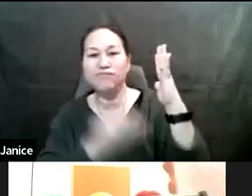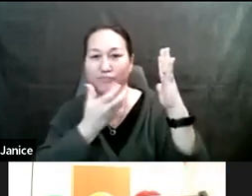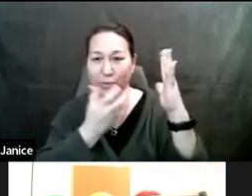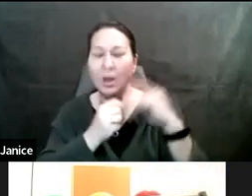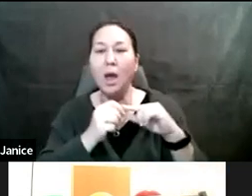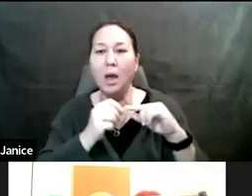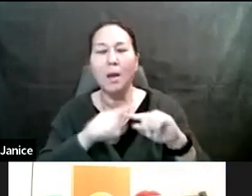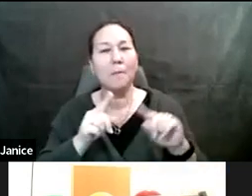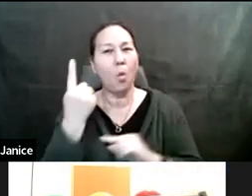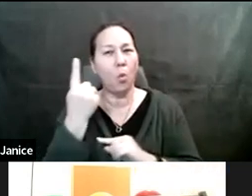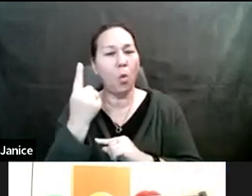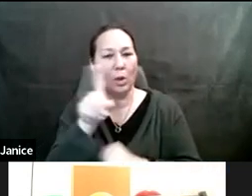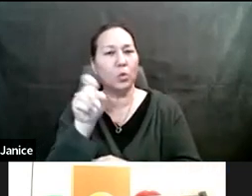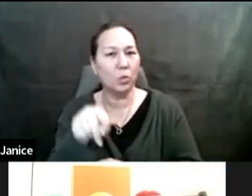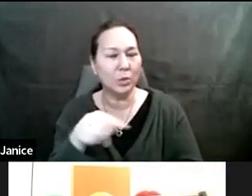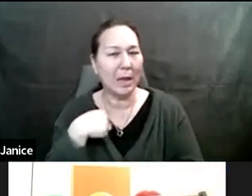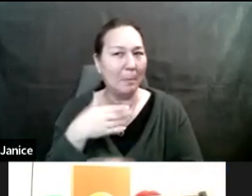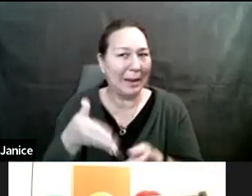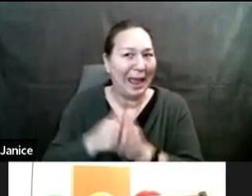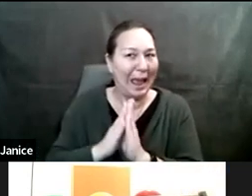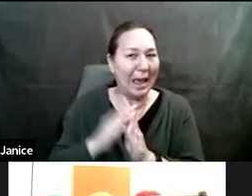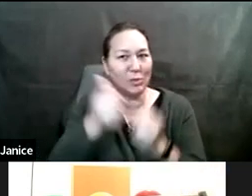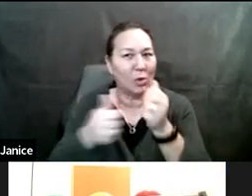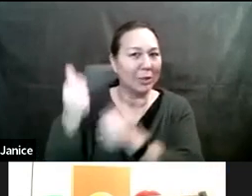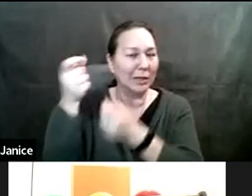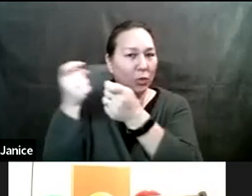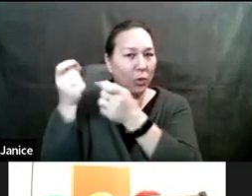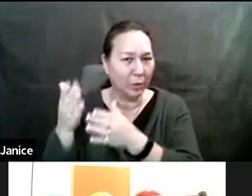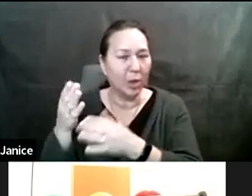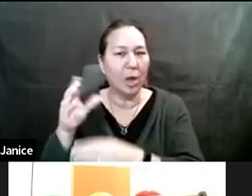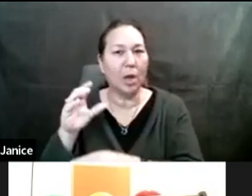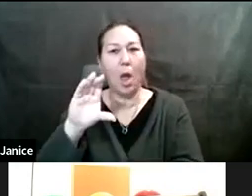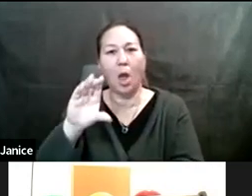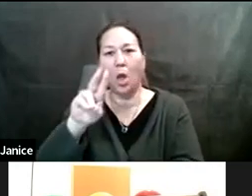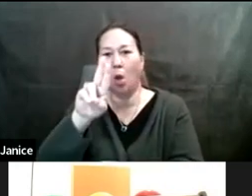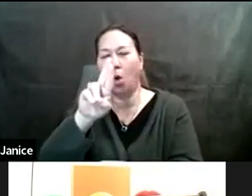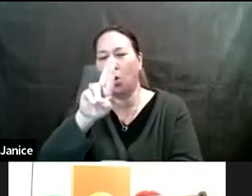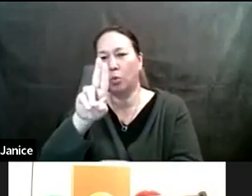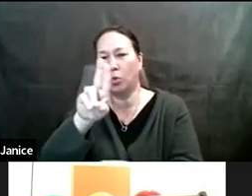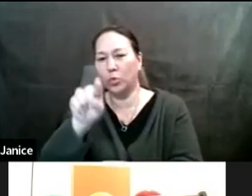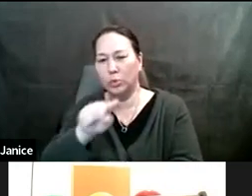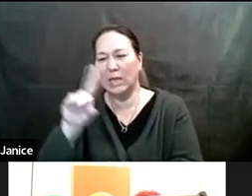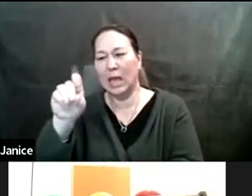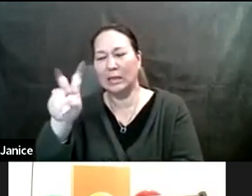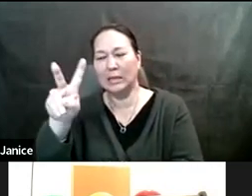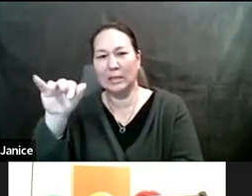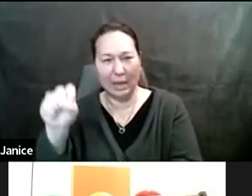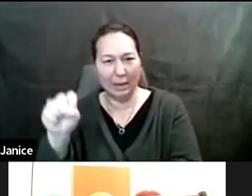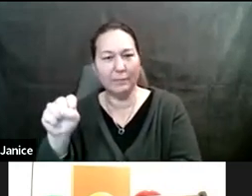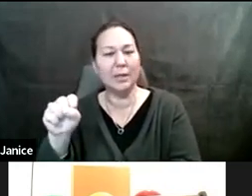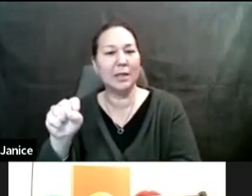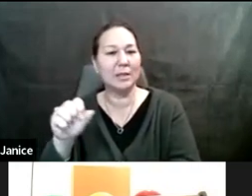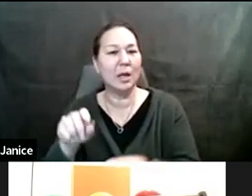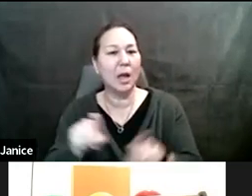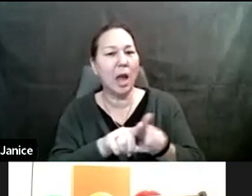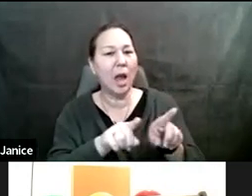I want to ask our executive director um Cruz Davis and of course Jillian neskos who's also part of the team to share a little